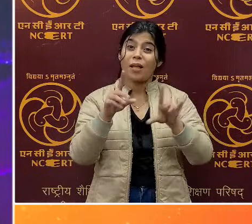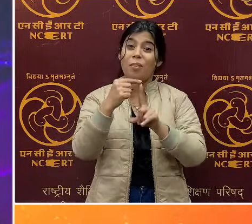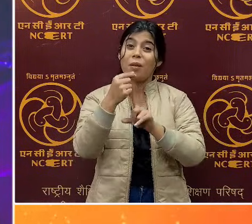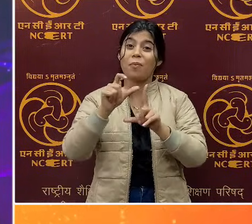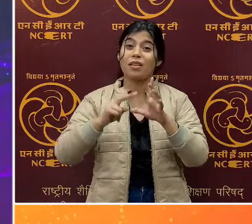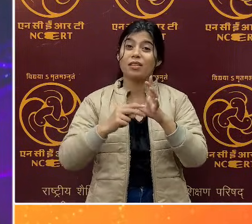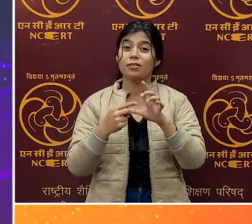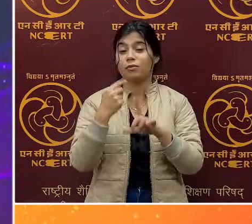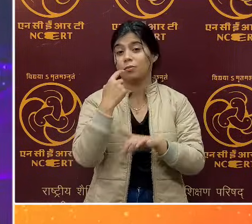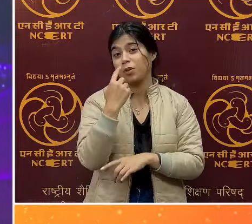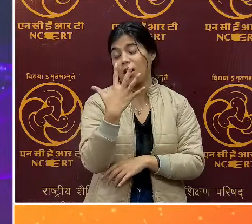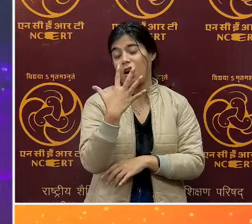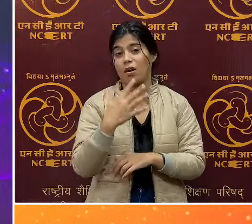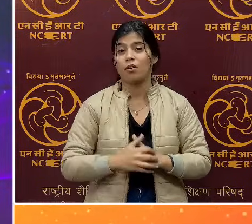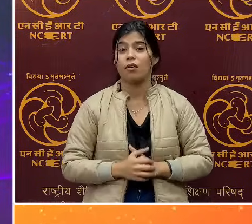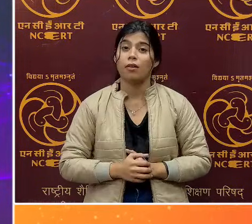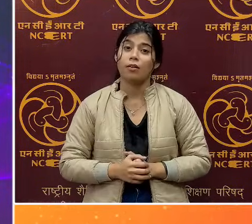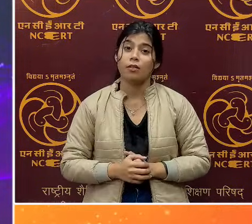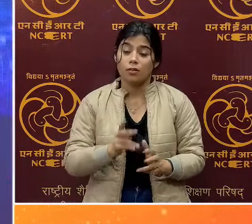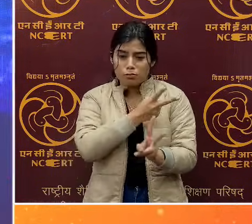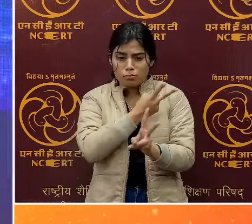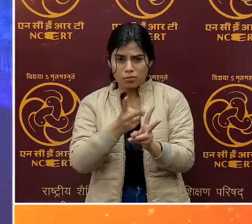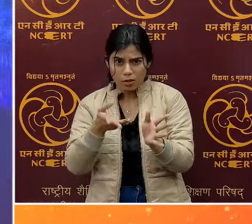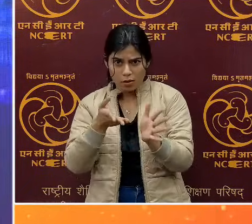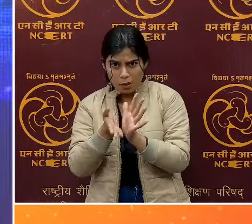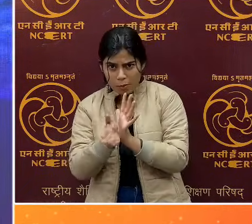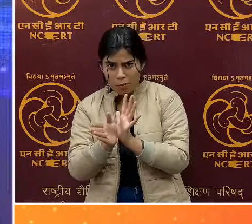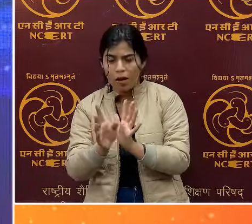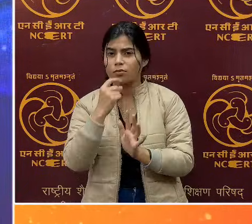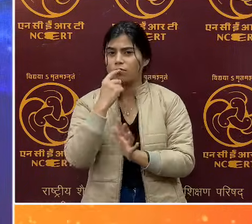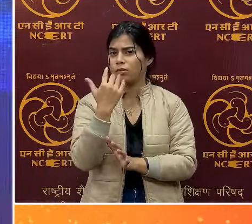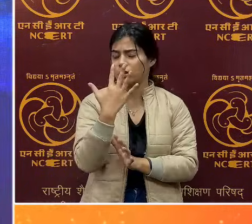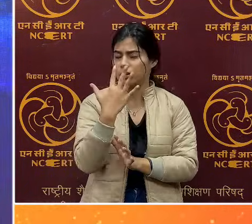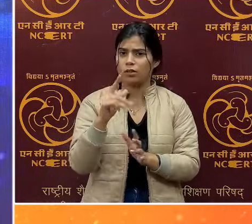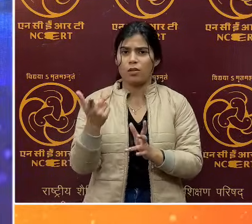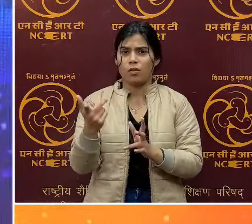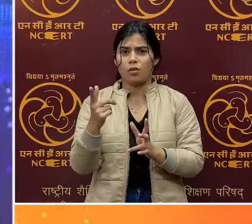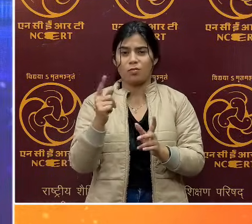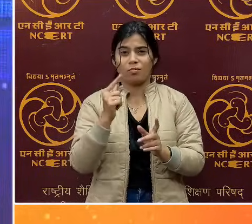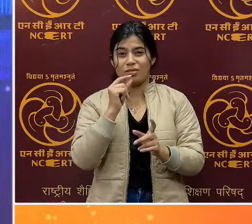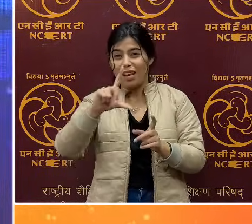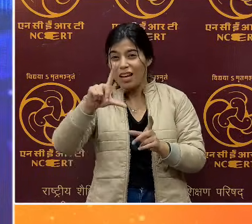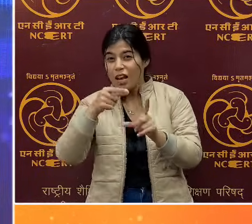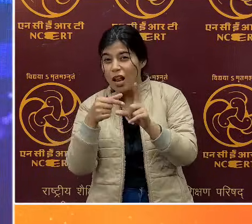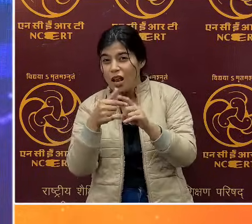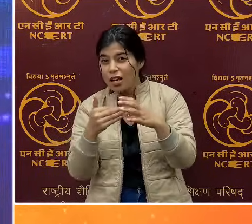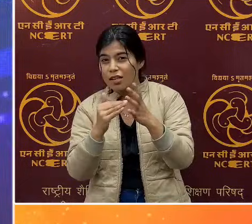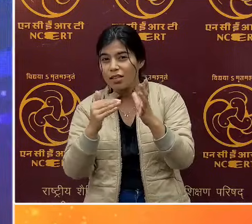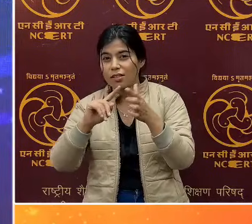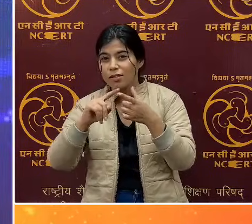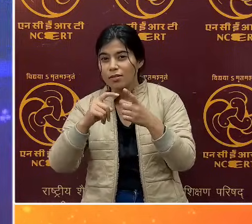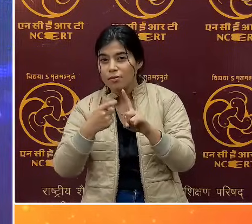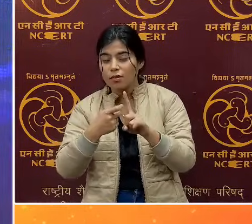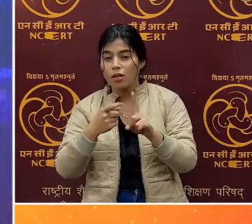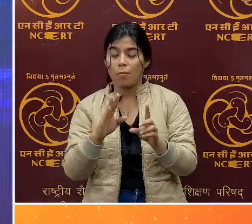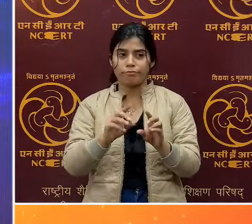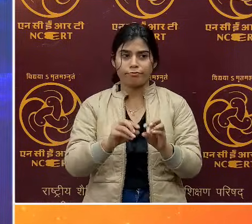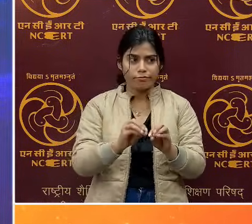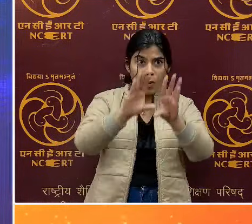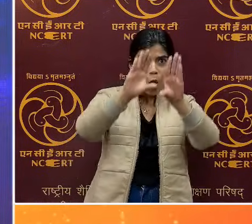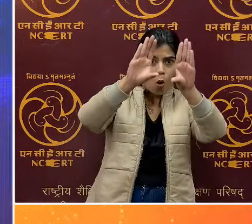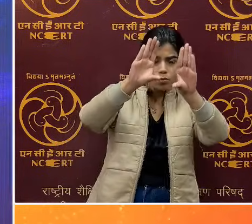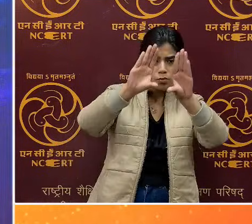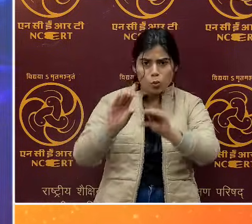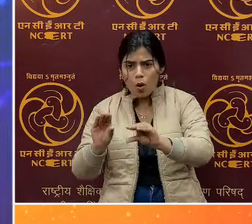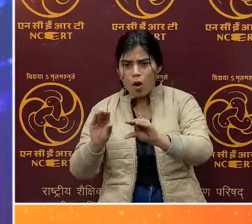It will get changed if you have some other types of Right. mirror. You have seen that in mazes also, that somewhere we look big, somewhere we look